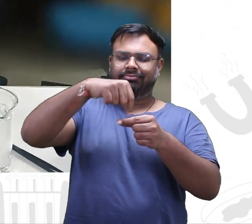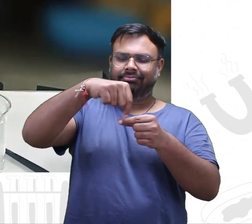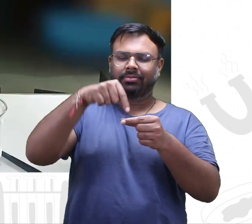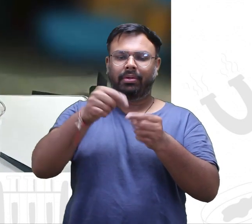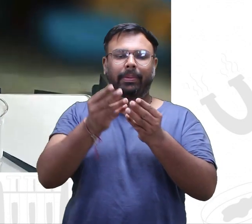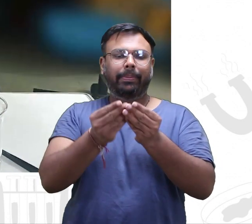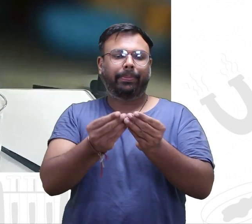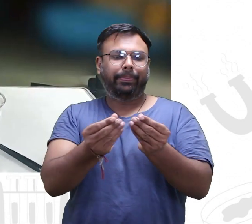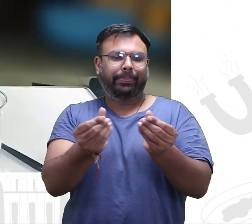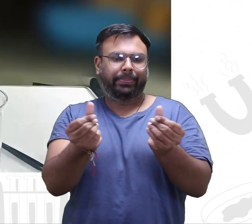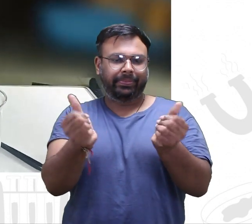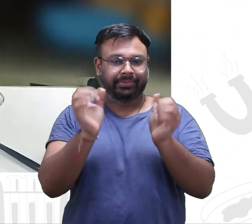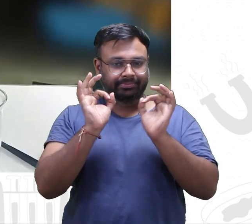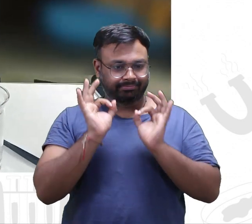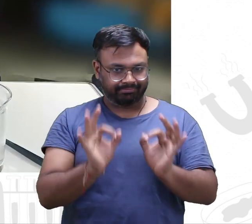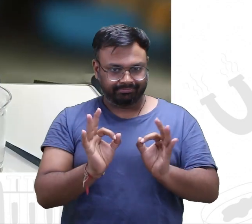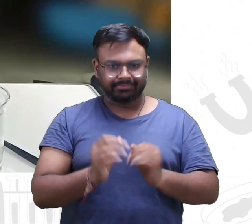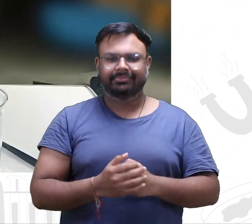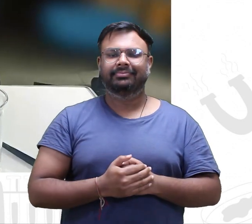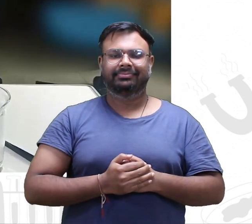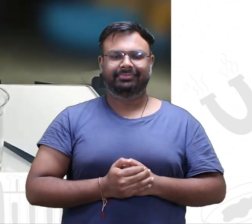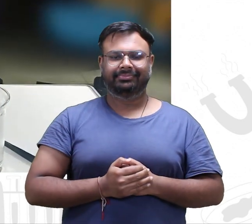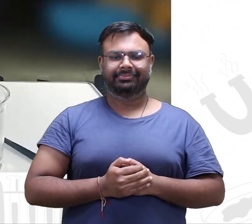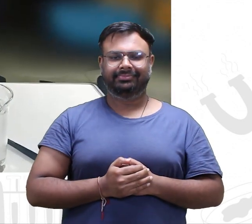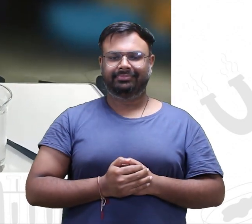and stir it until it becomes fully dissolved.